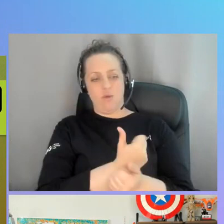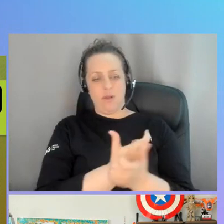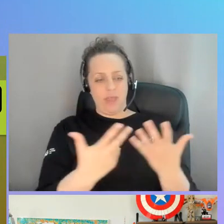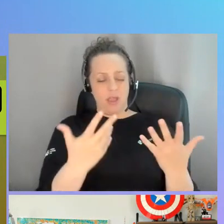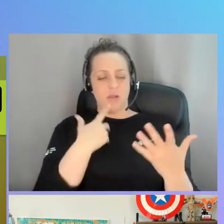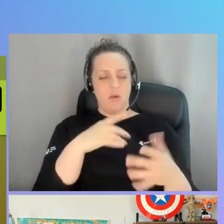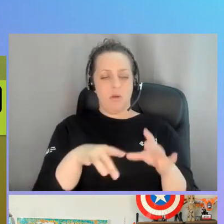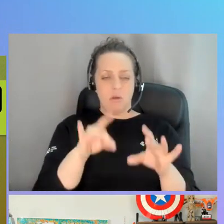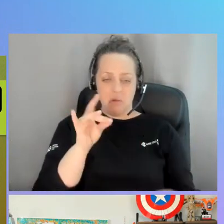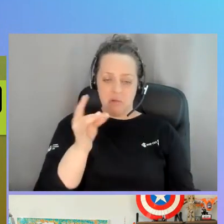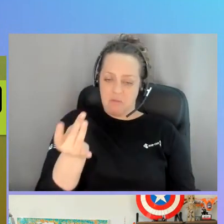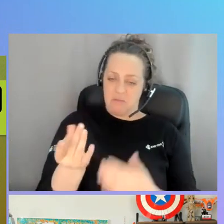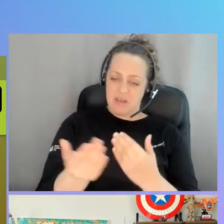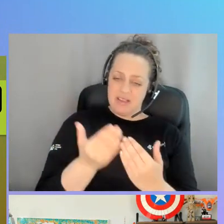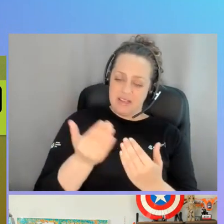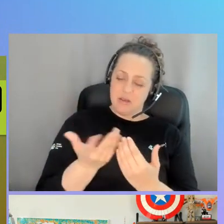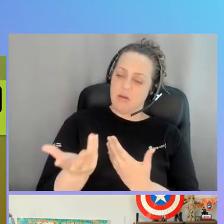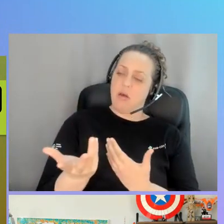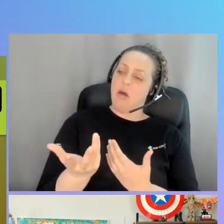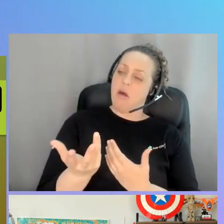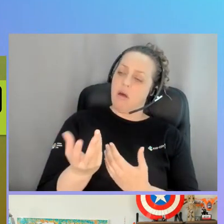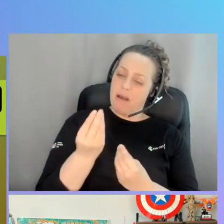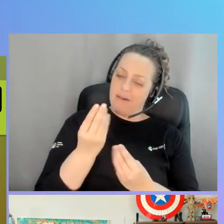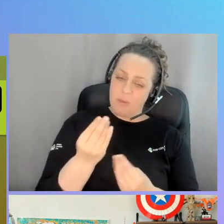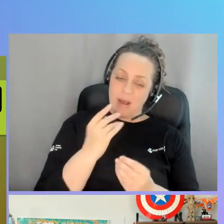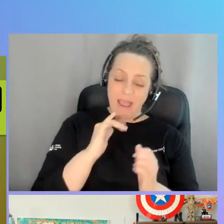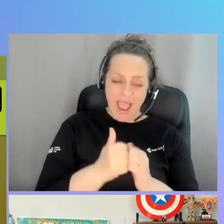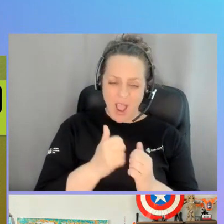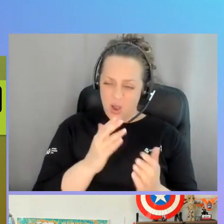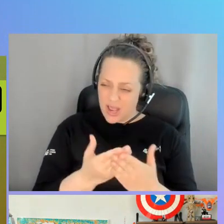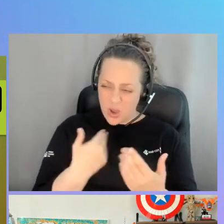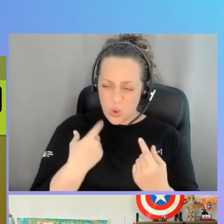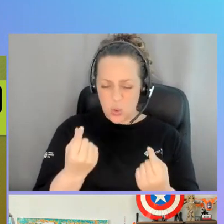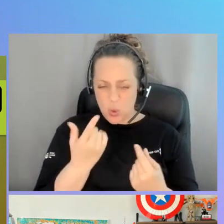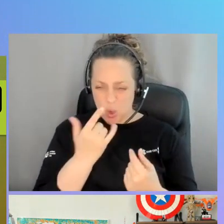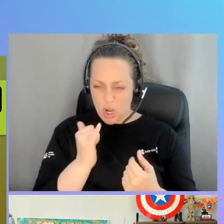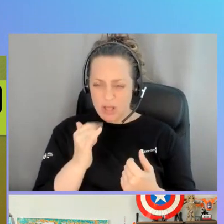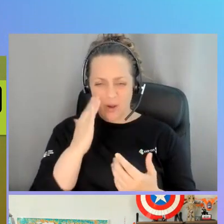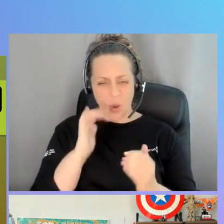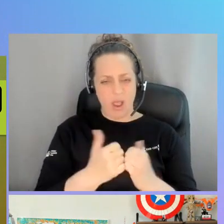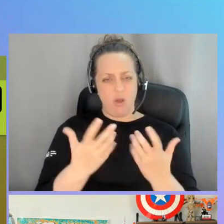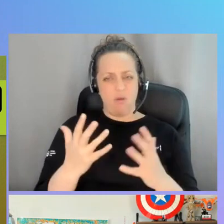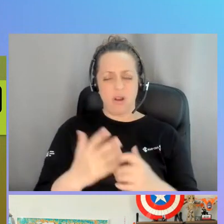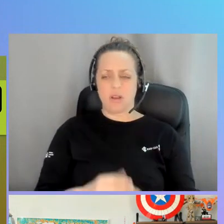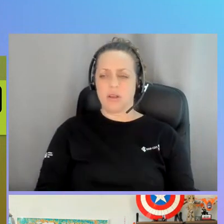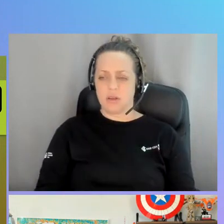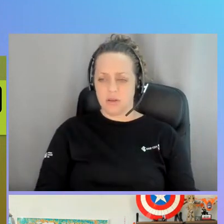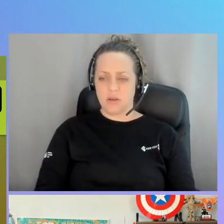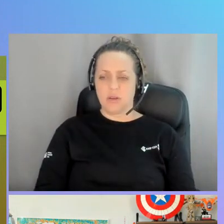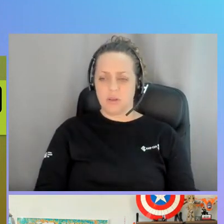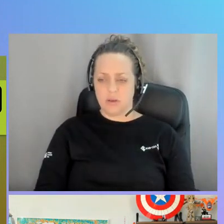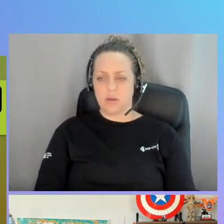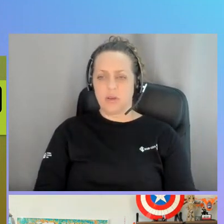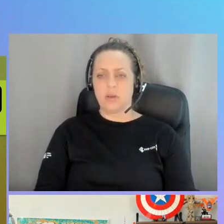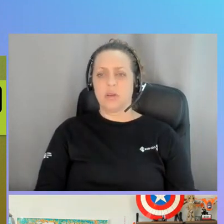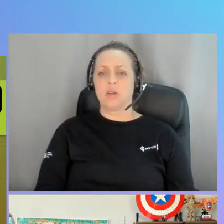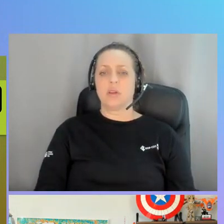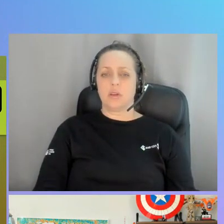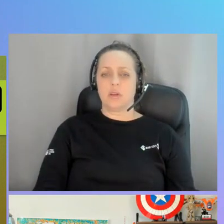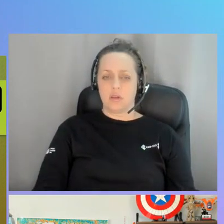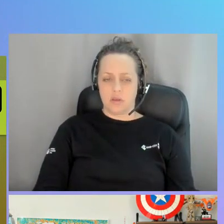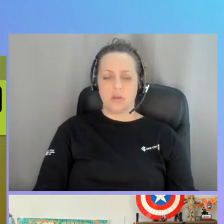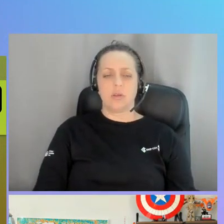can discover it, engage with it. They don't have to worry about how to get there. They know how to do it. The third one here is